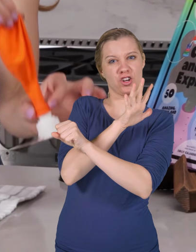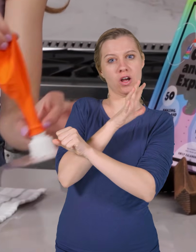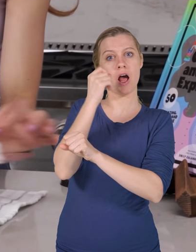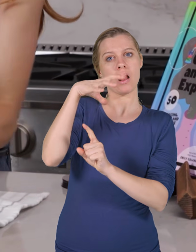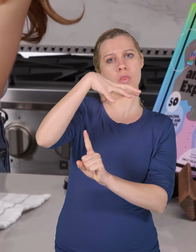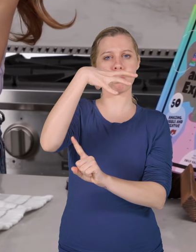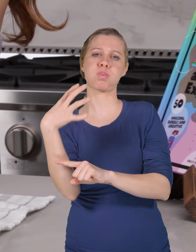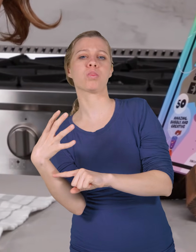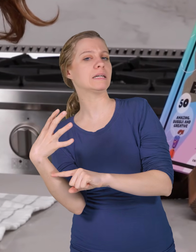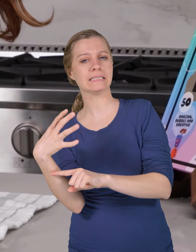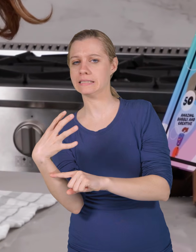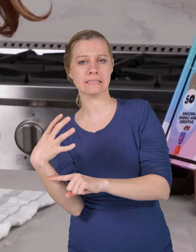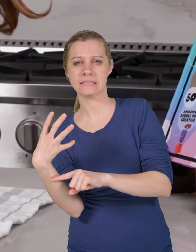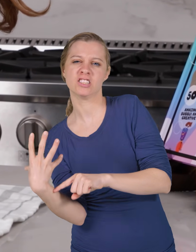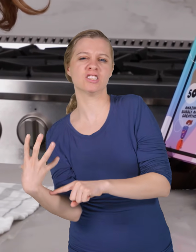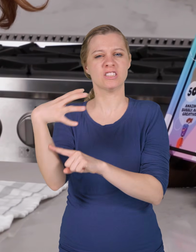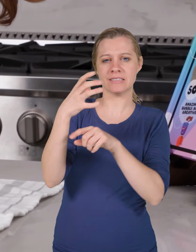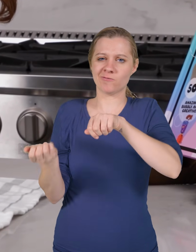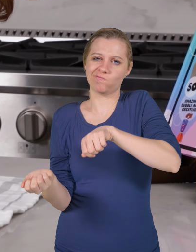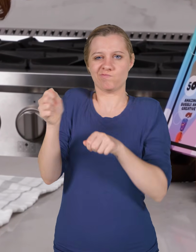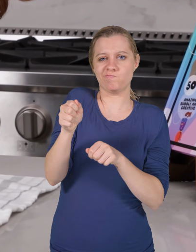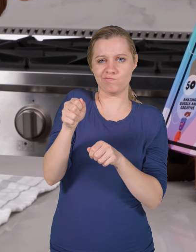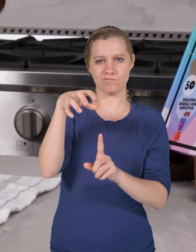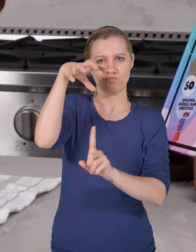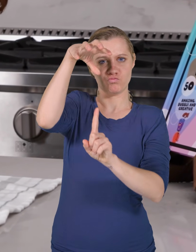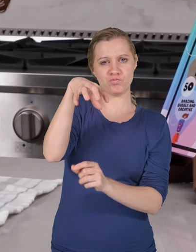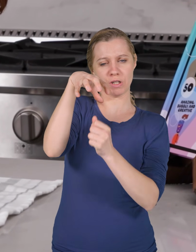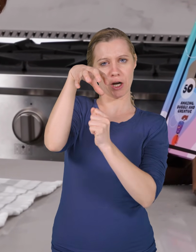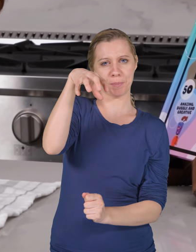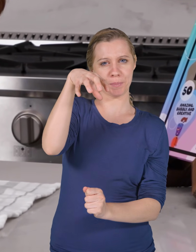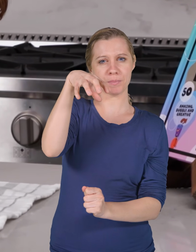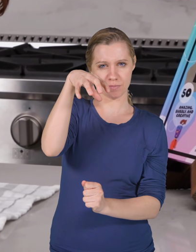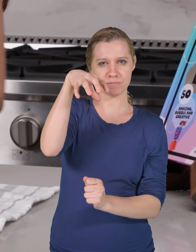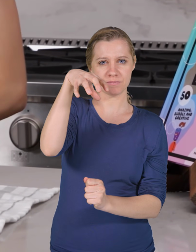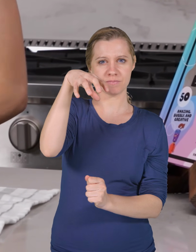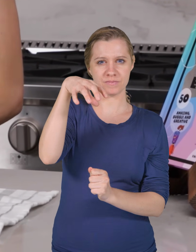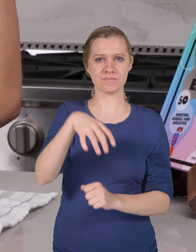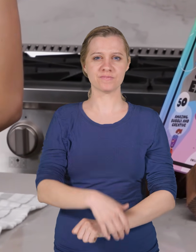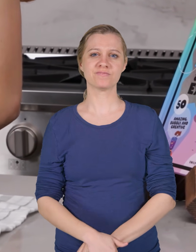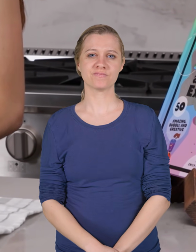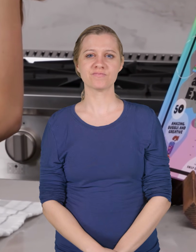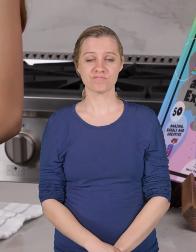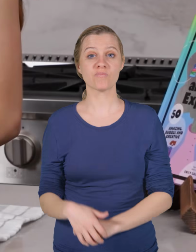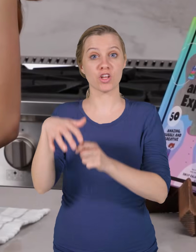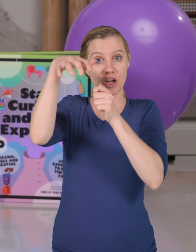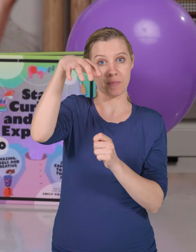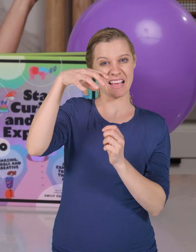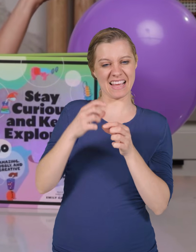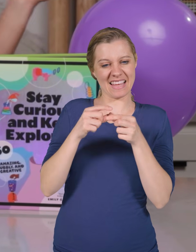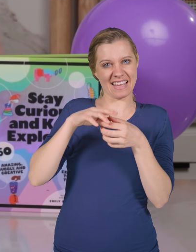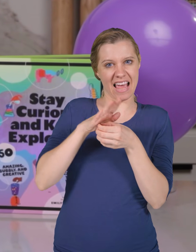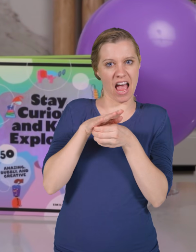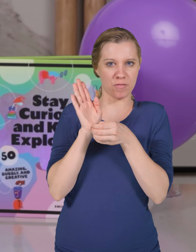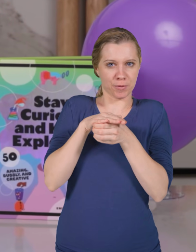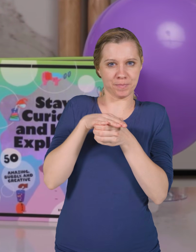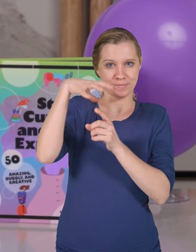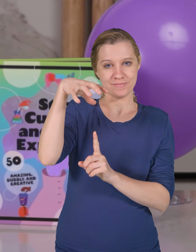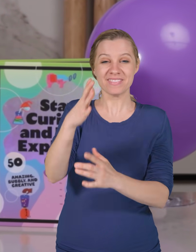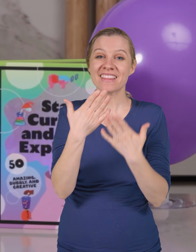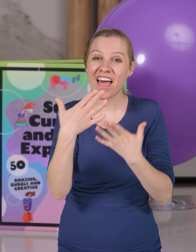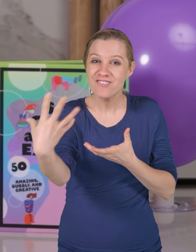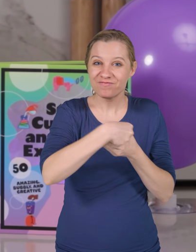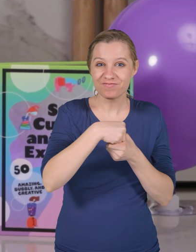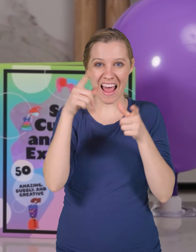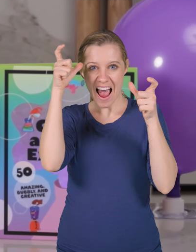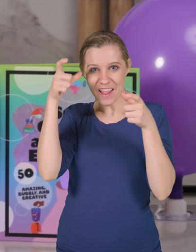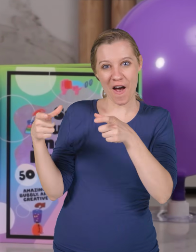ground. If it's dragging the ground, just make sure that your balloon is securely pulled down on top of the cap. Thanks for making alien hovercrafts